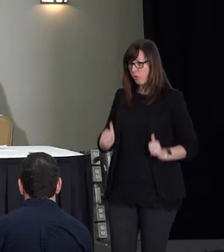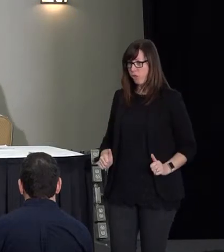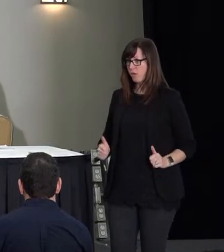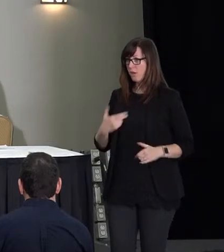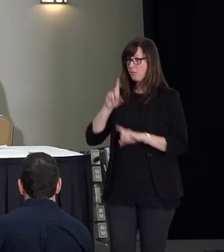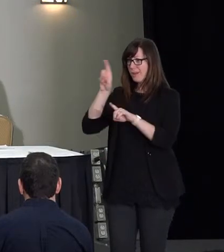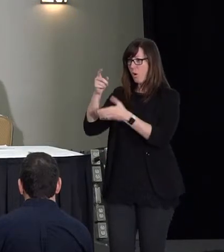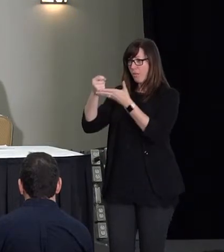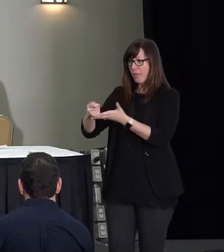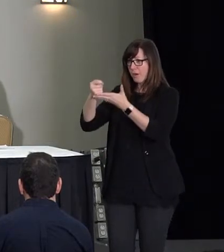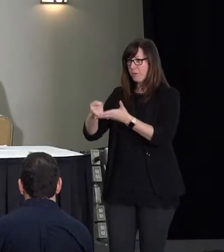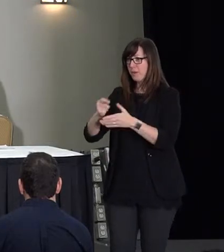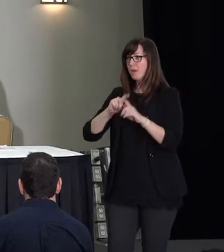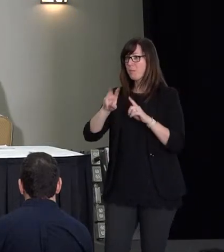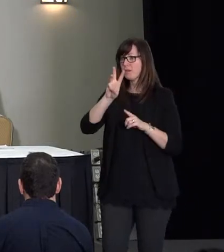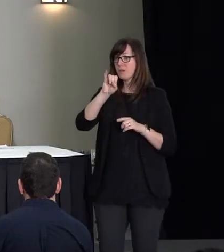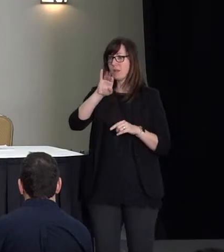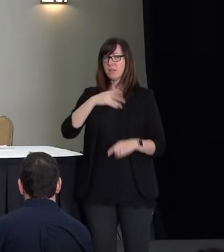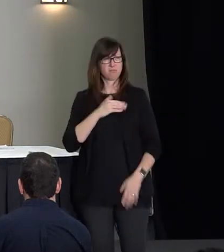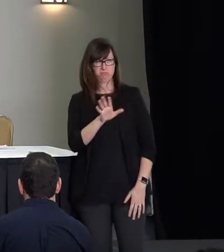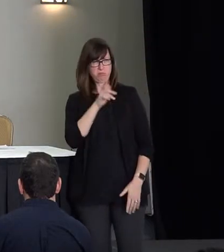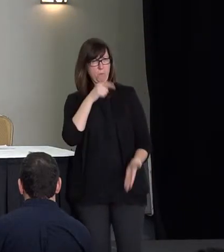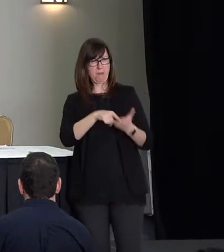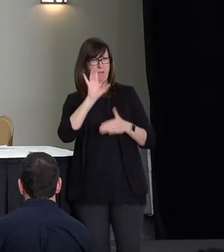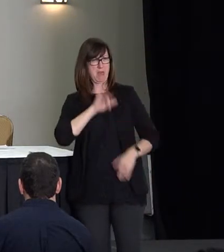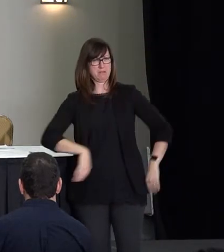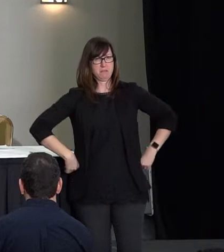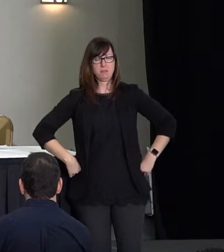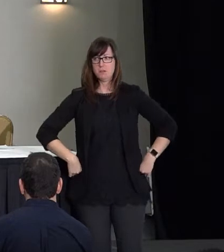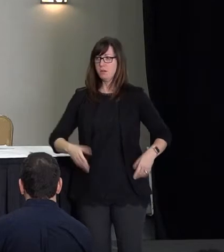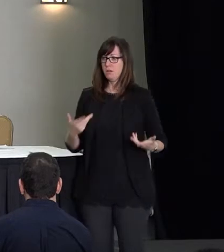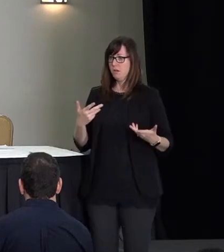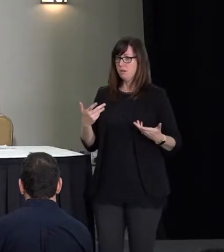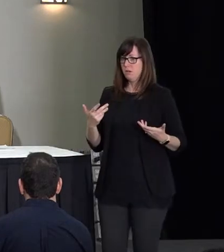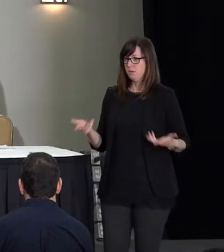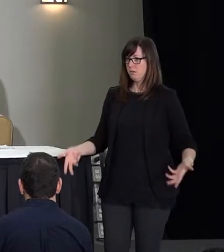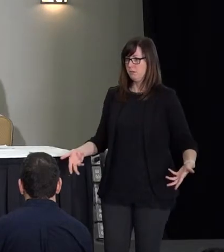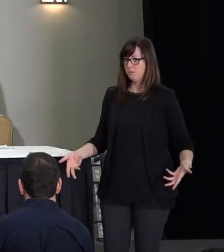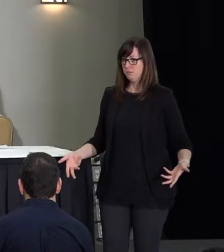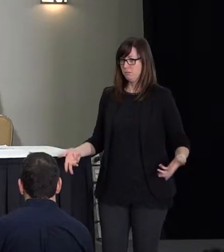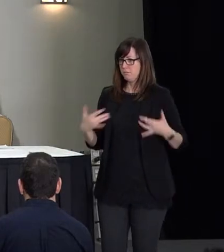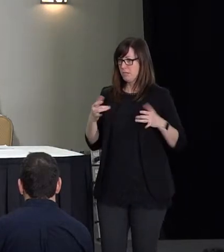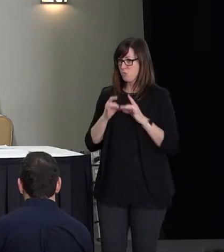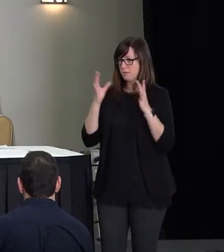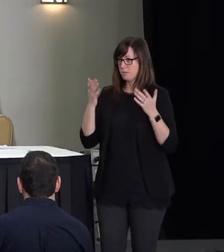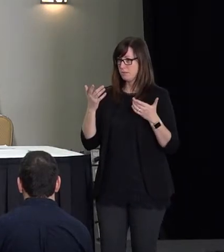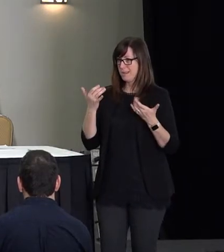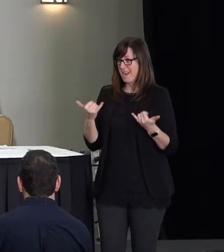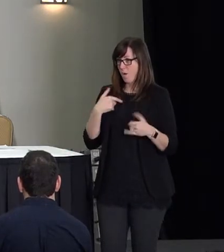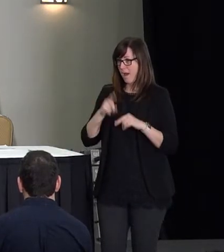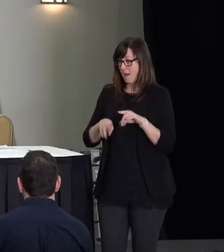the compensation says, no, we're not going to pay for it. I'm at a crisis stage where I can't pull up my